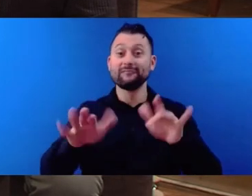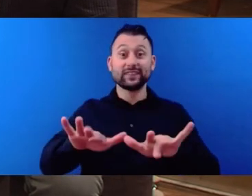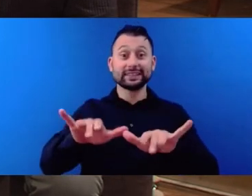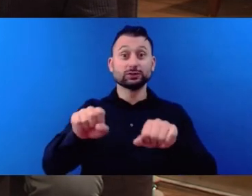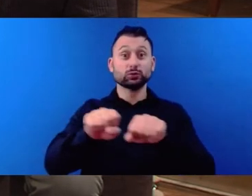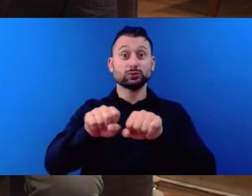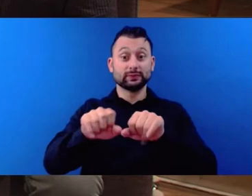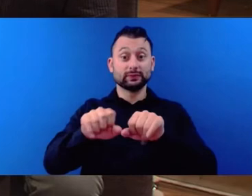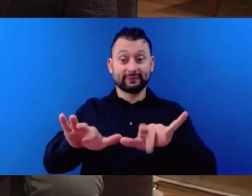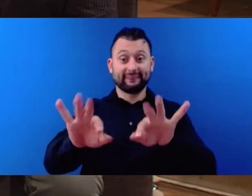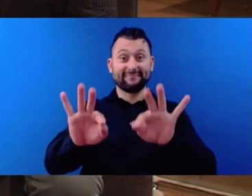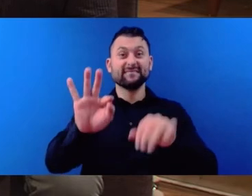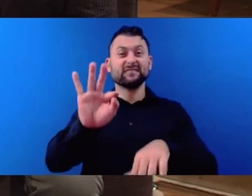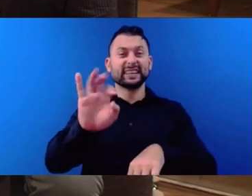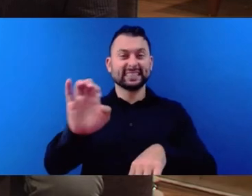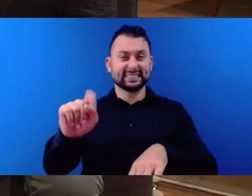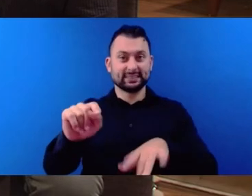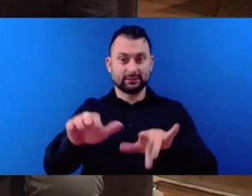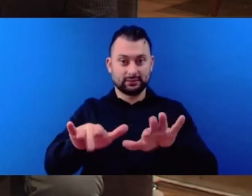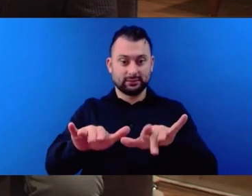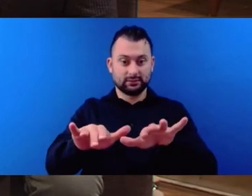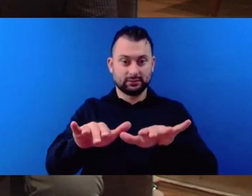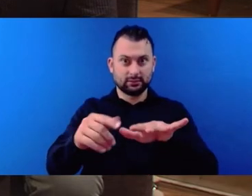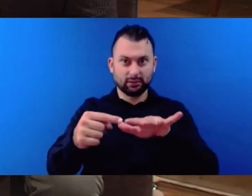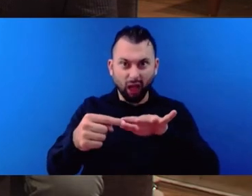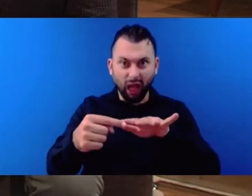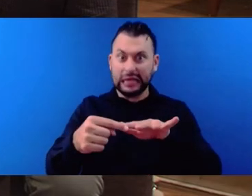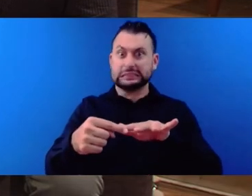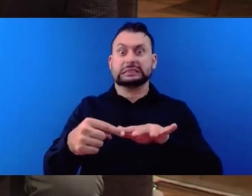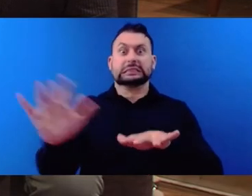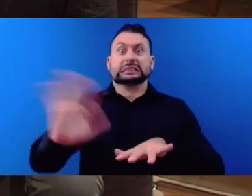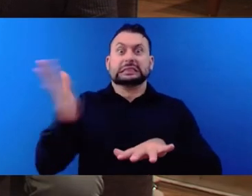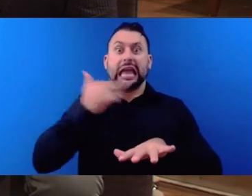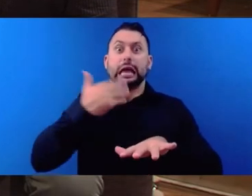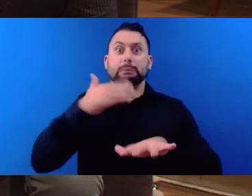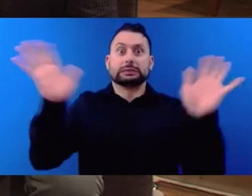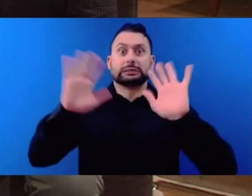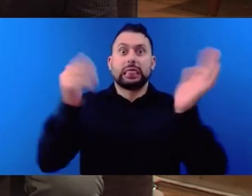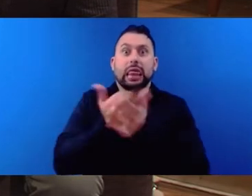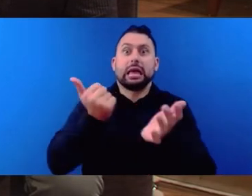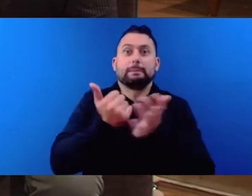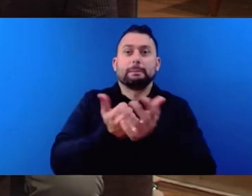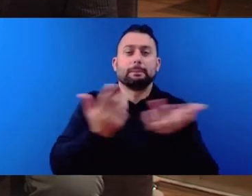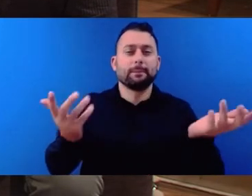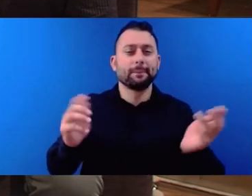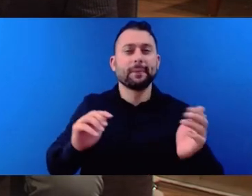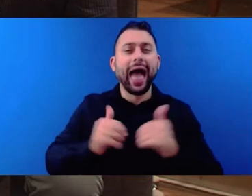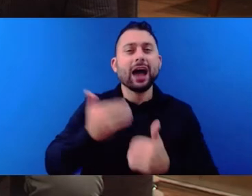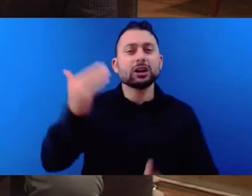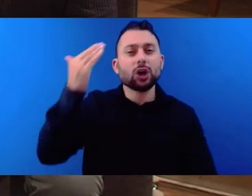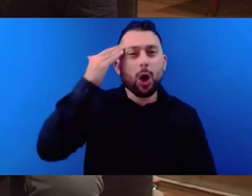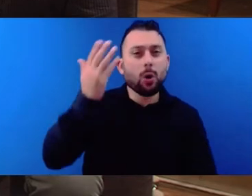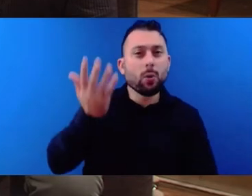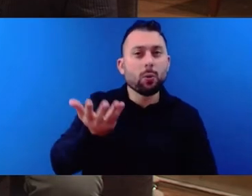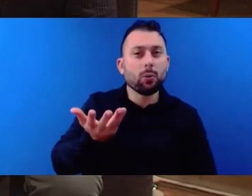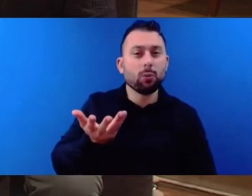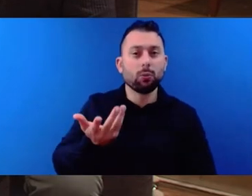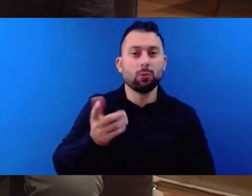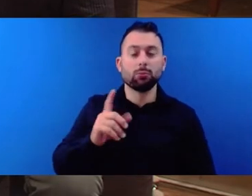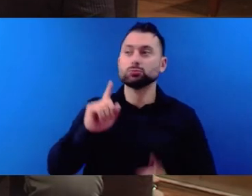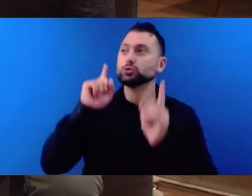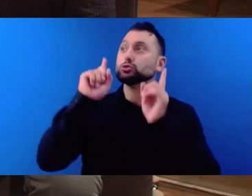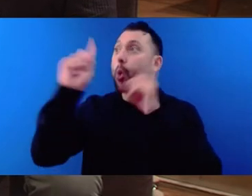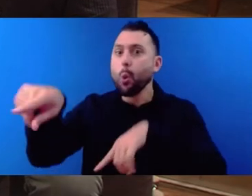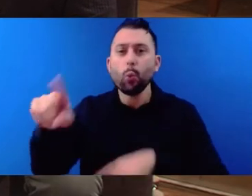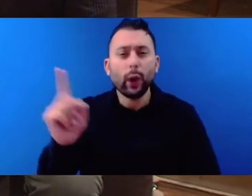would you in that situation go to a primary care physician, or would that physician refer you to a